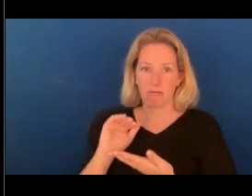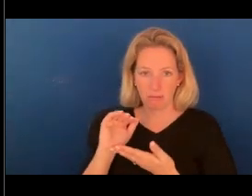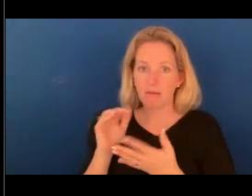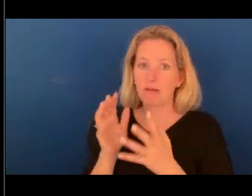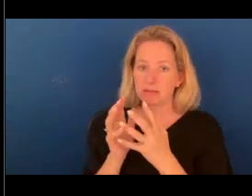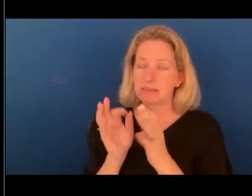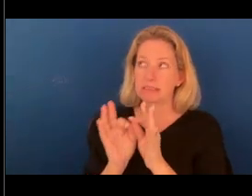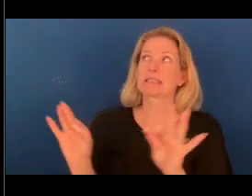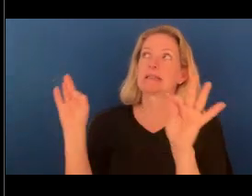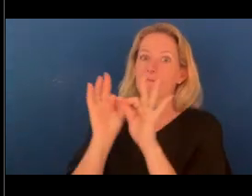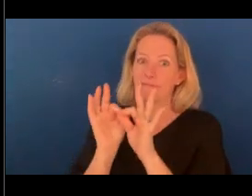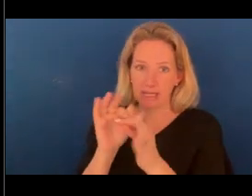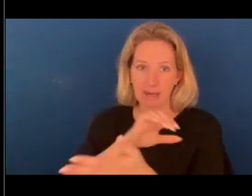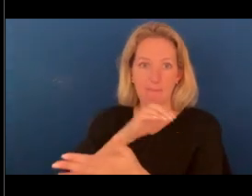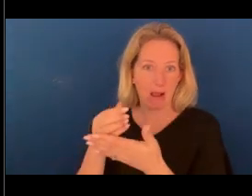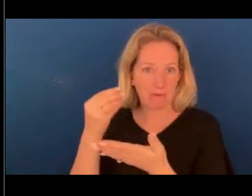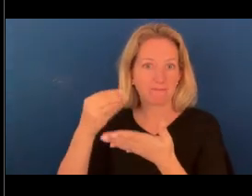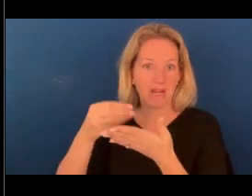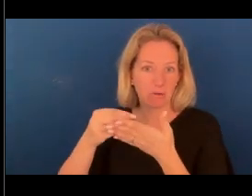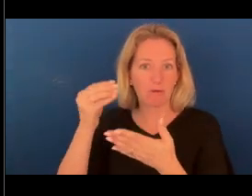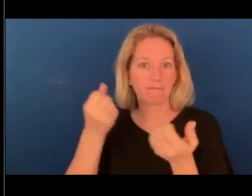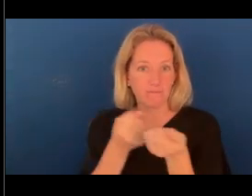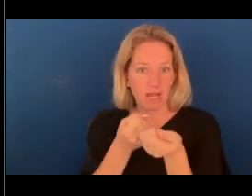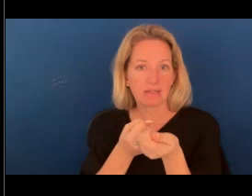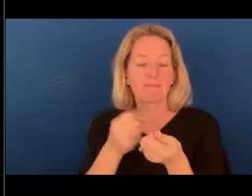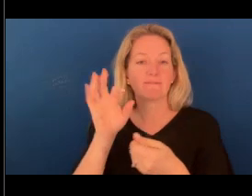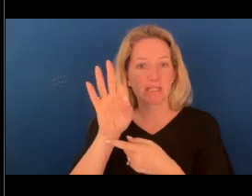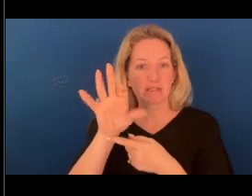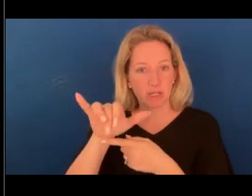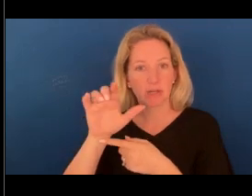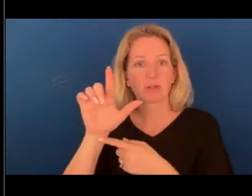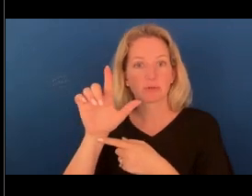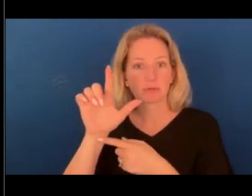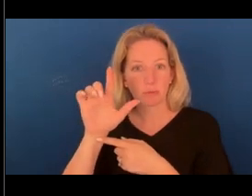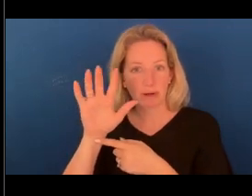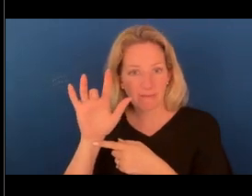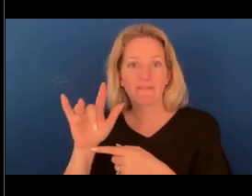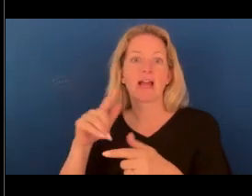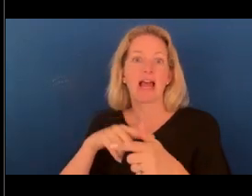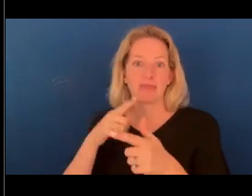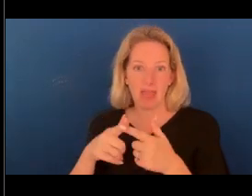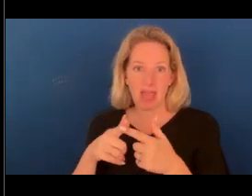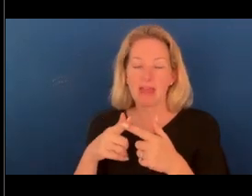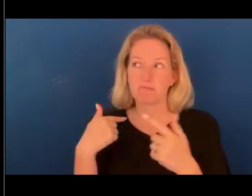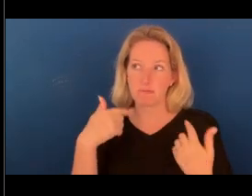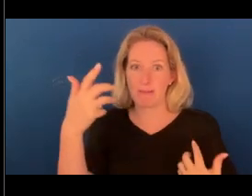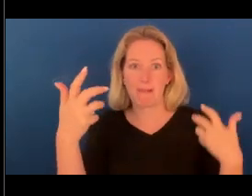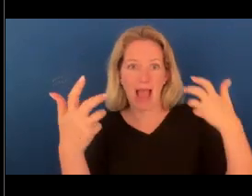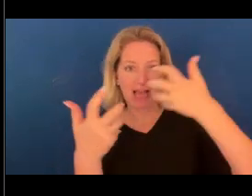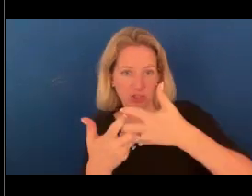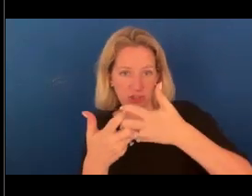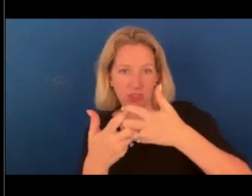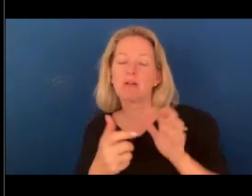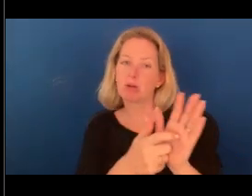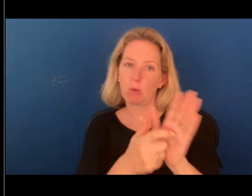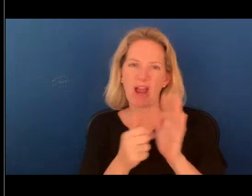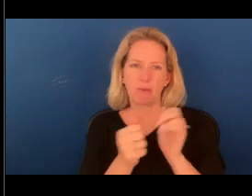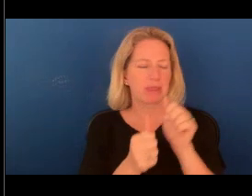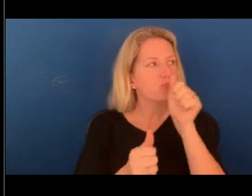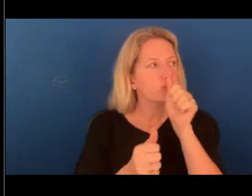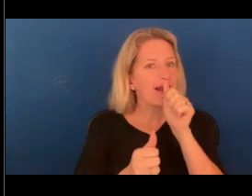for fiscal 25 and 4 years after that, that we then must match. Part of that requirement is a match with private